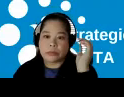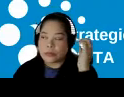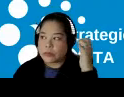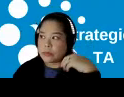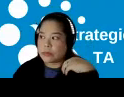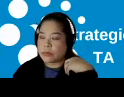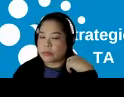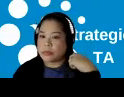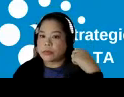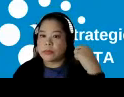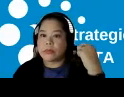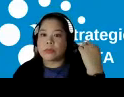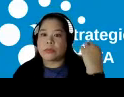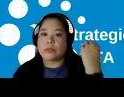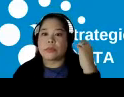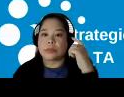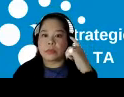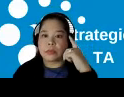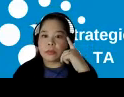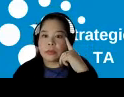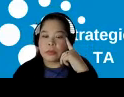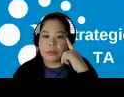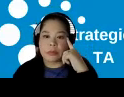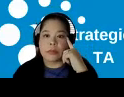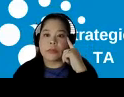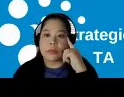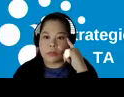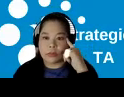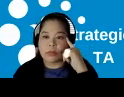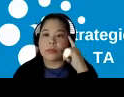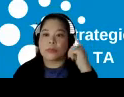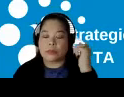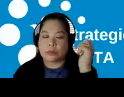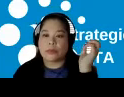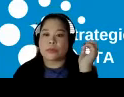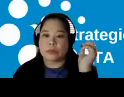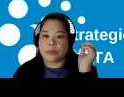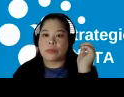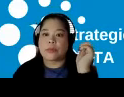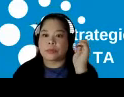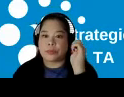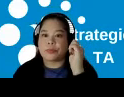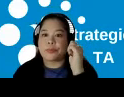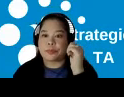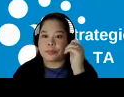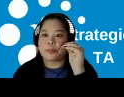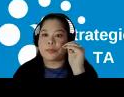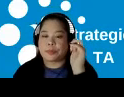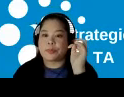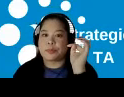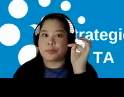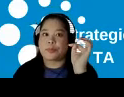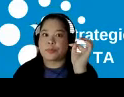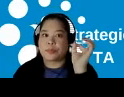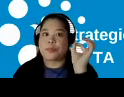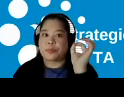of model of community schools is really an emphasis around early care and education. As Janice pointed out, really ensuring that it's going to be a kind of birth to